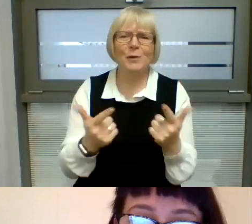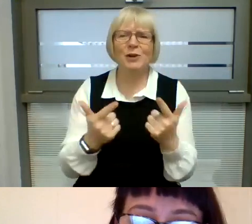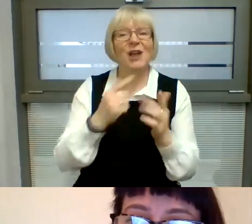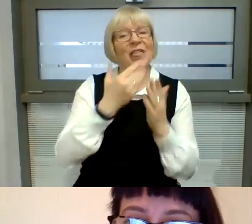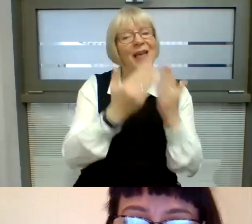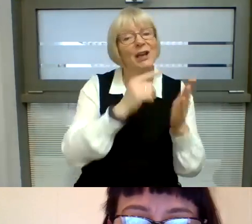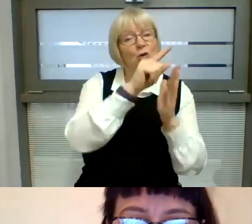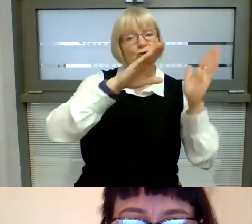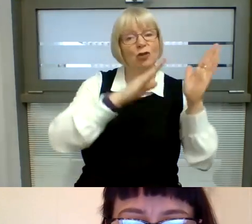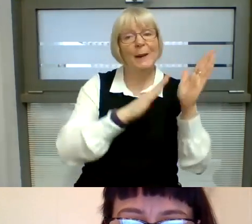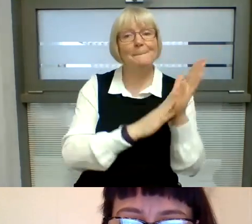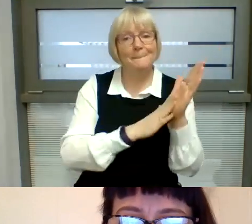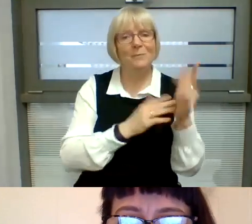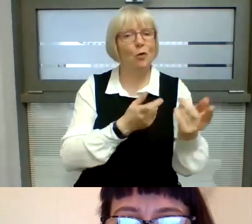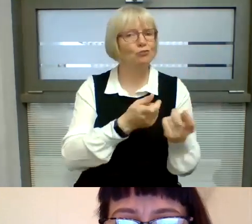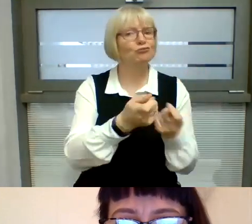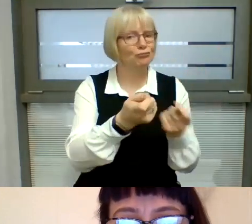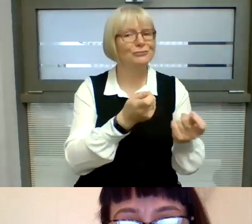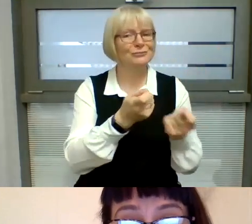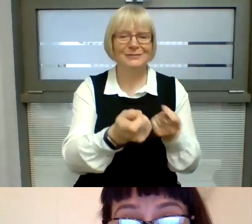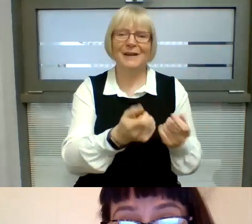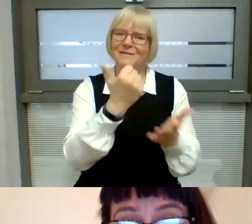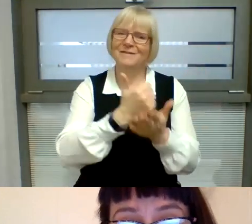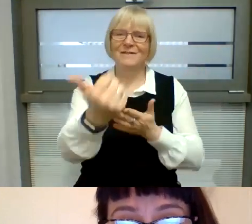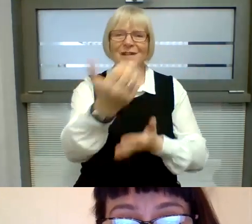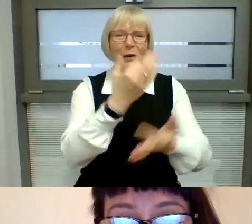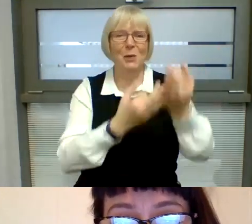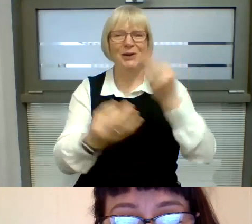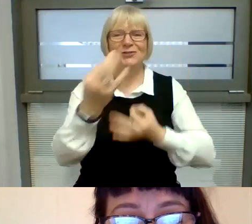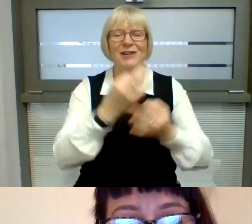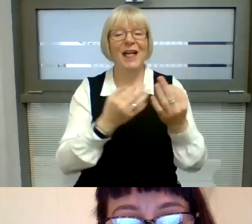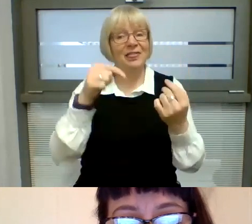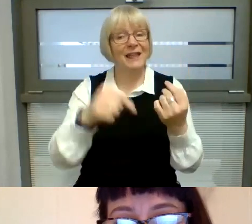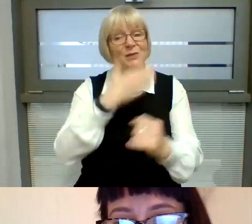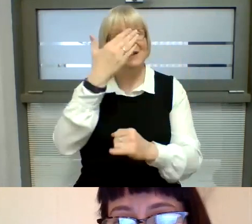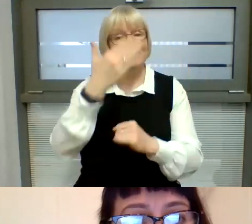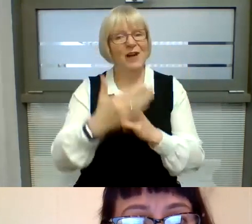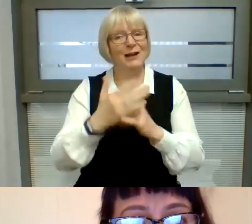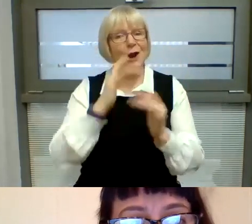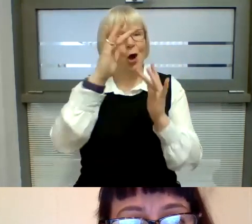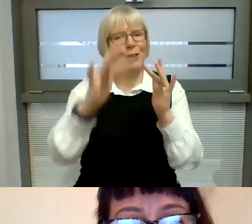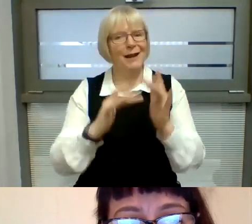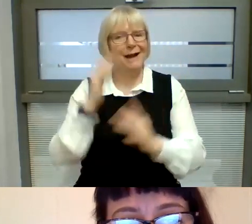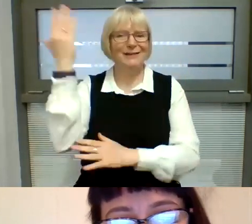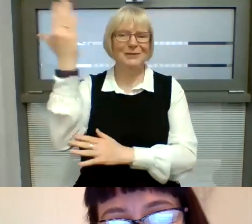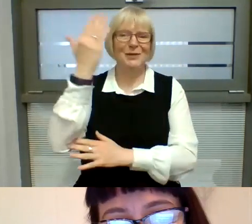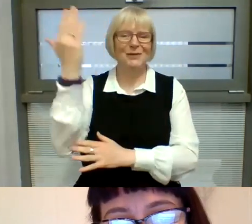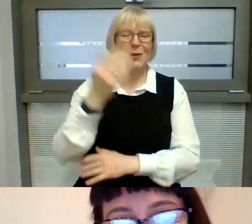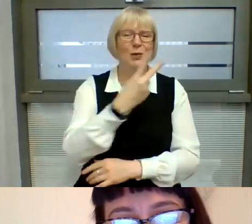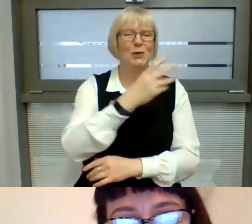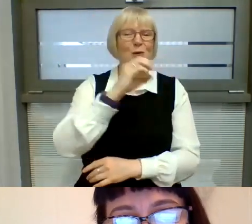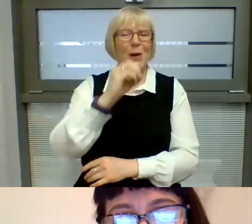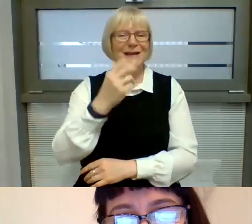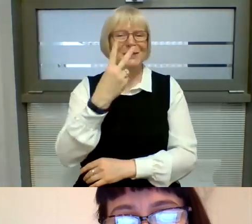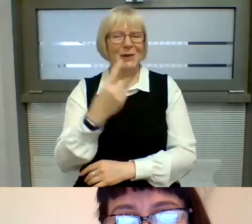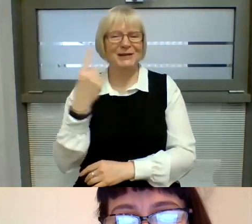hosting the session. Some really great questions there. And well, that was our final online talk for 2021.